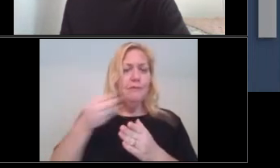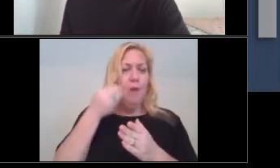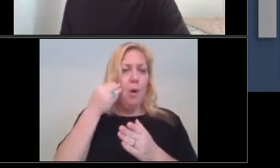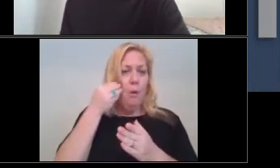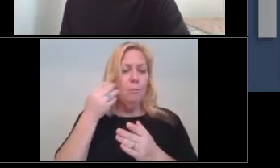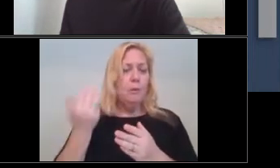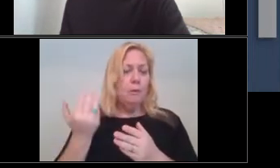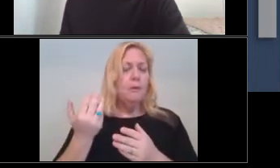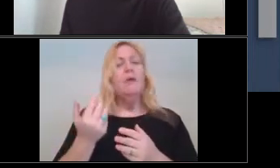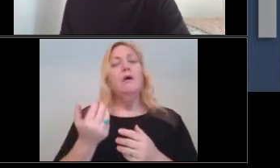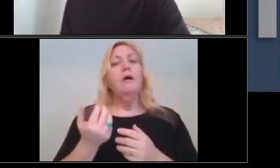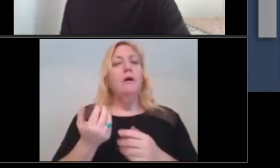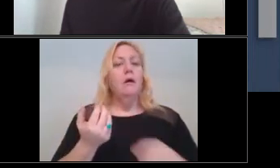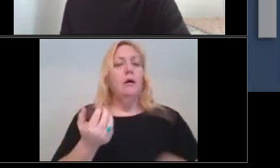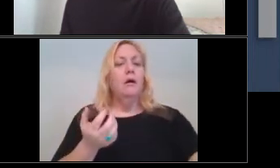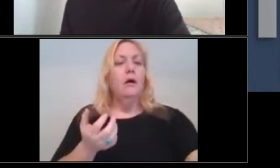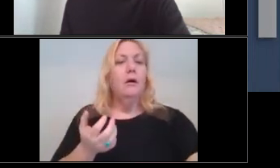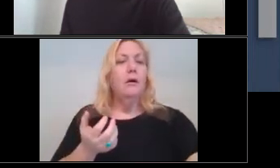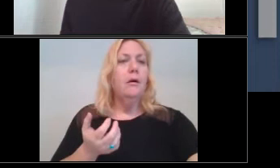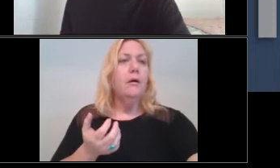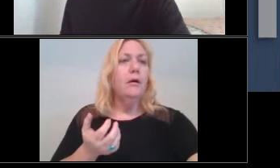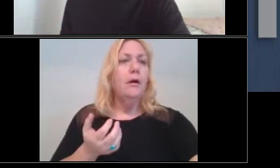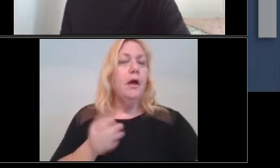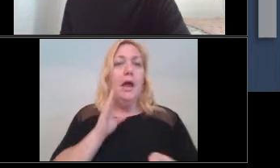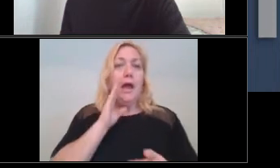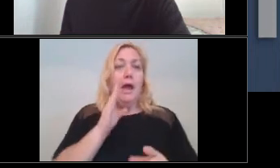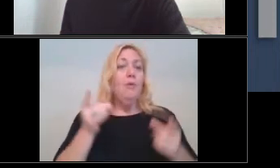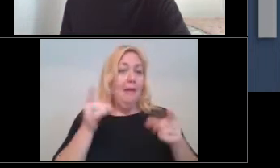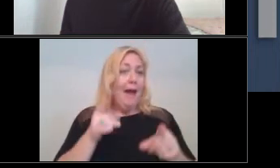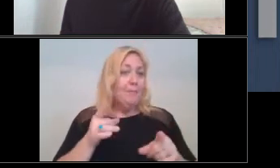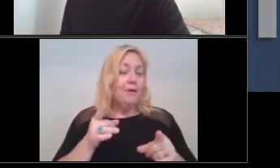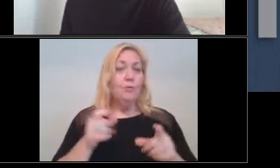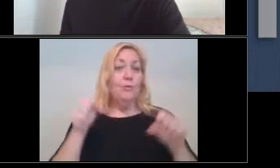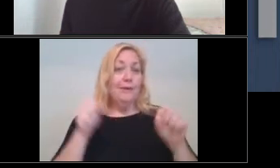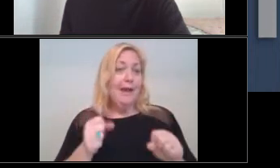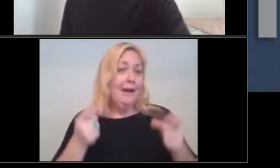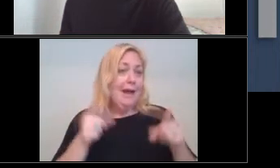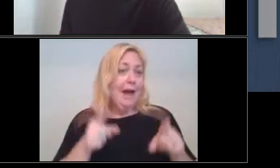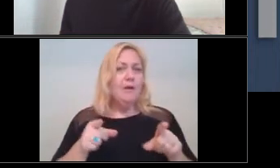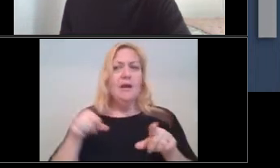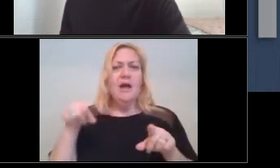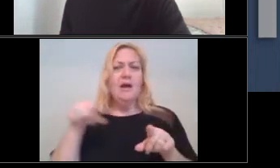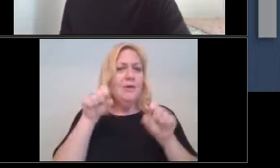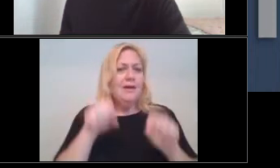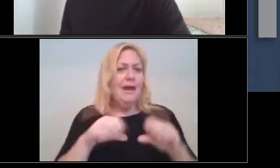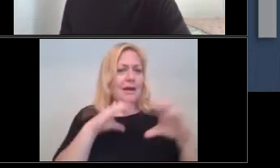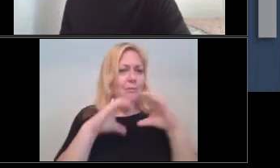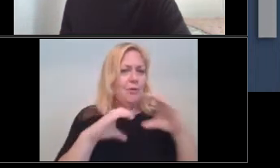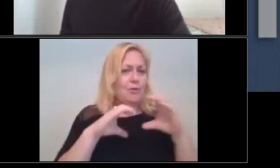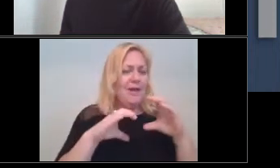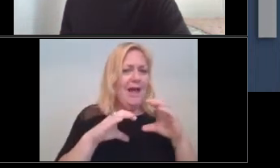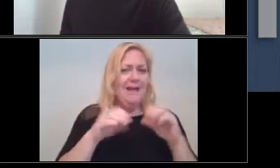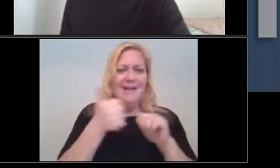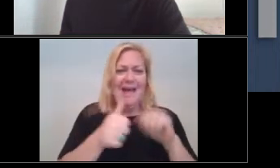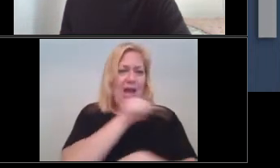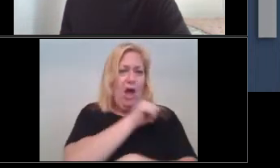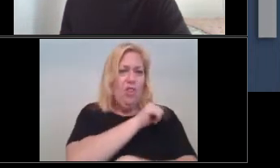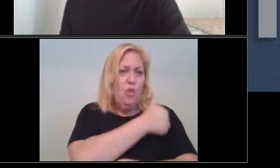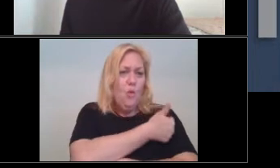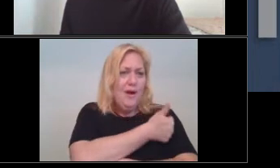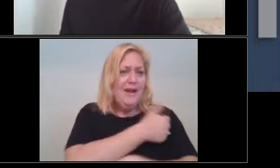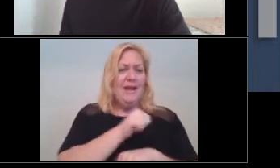as the one we're facing now, it's going to happen or will happen, we'll be able to communicate to any authority, any